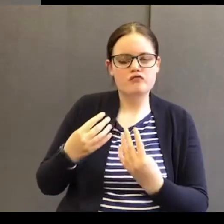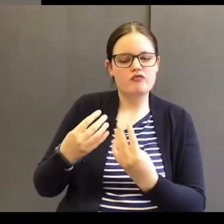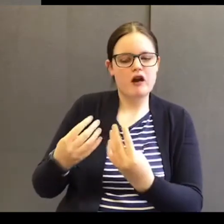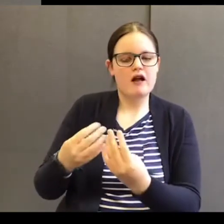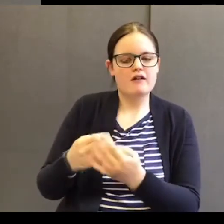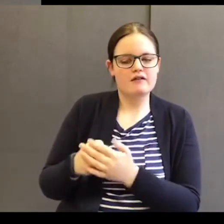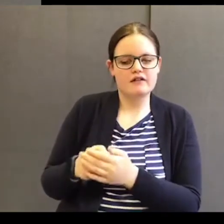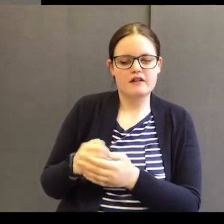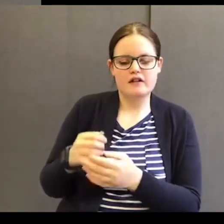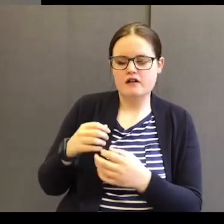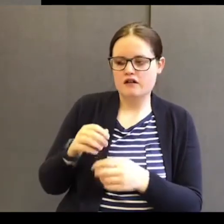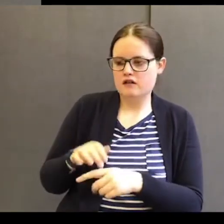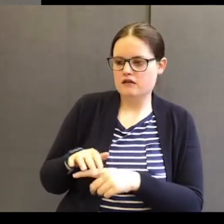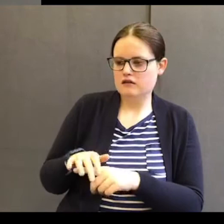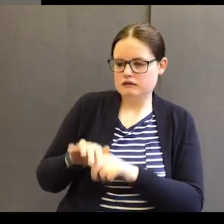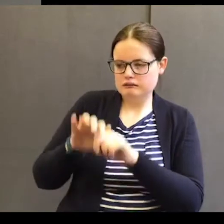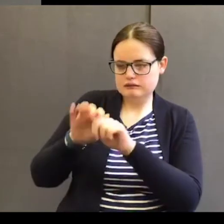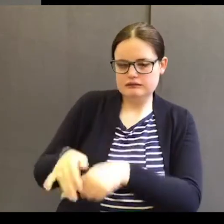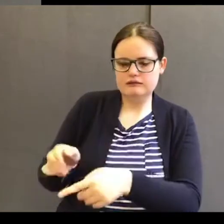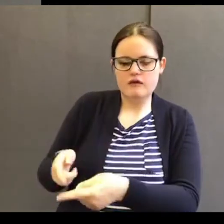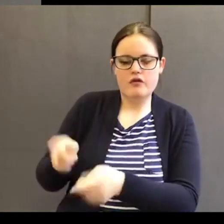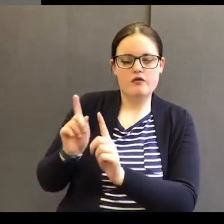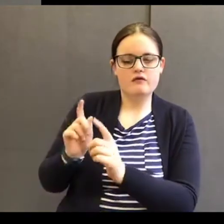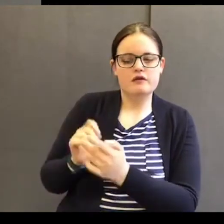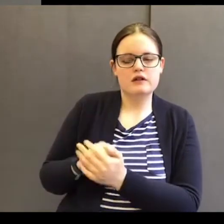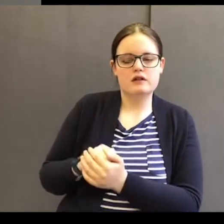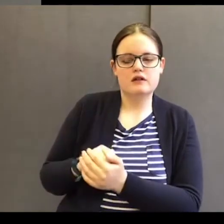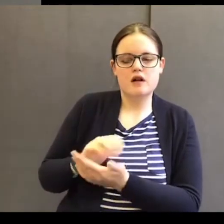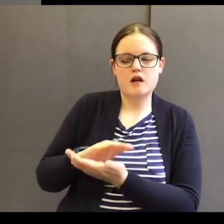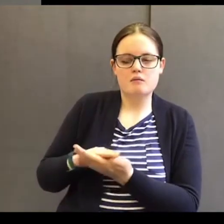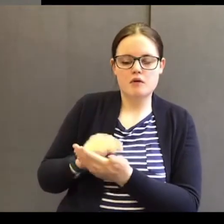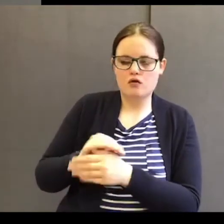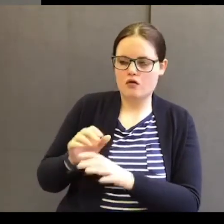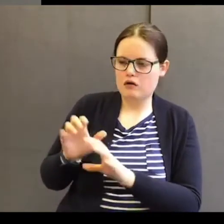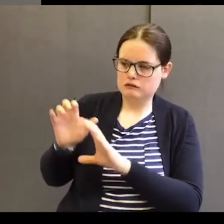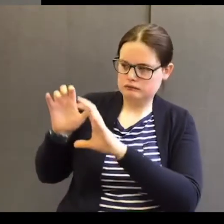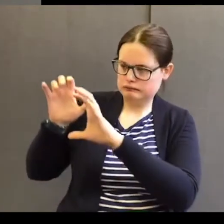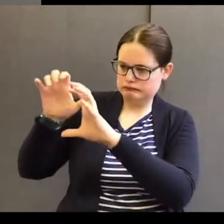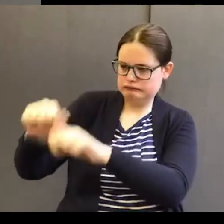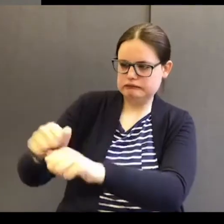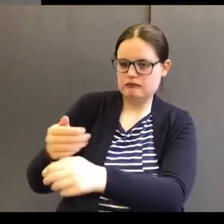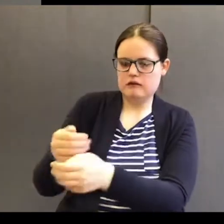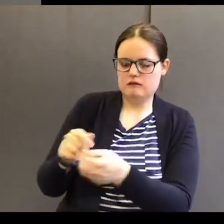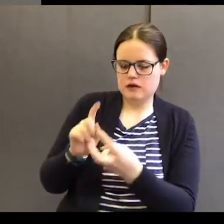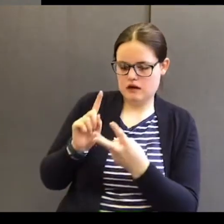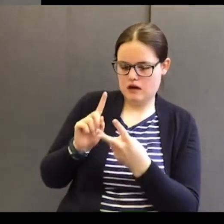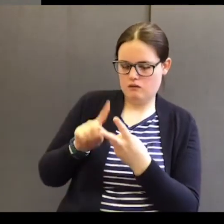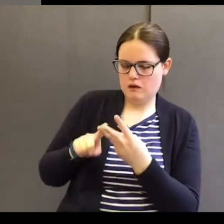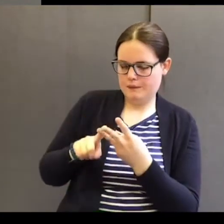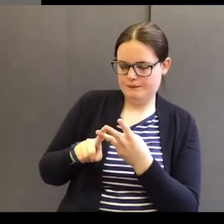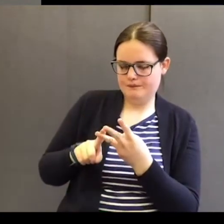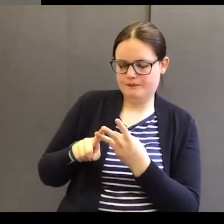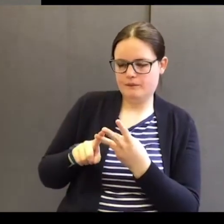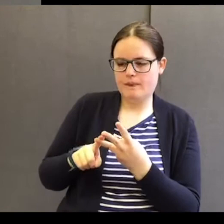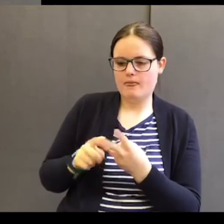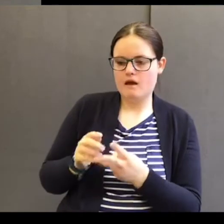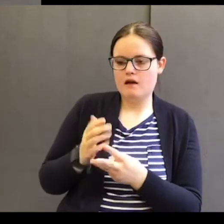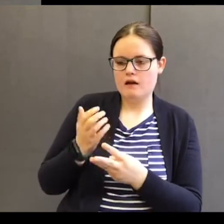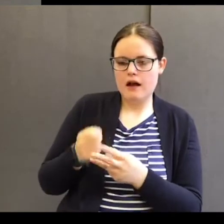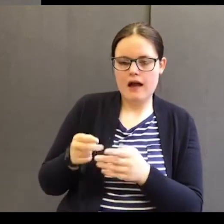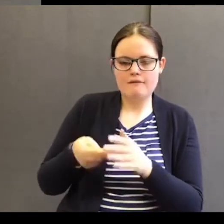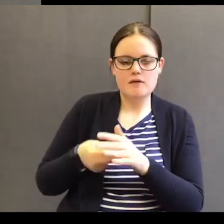Lord even used the crowd to suppress the authorities so they couldn't lay a hand upon them.